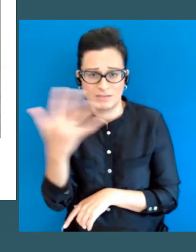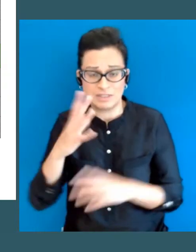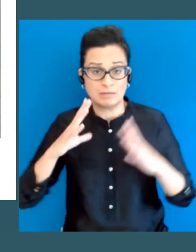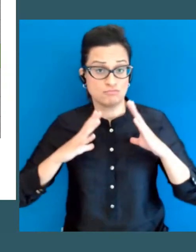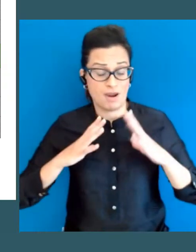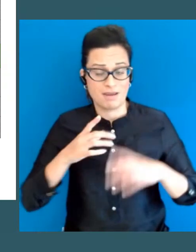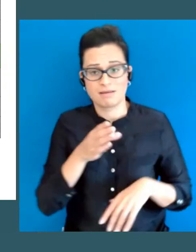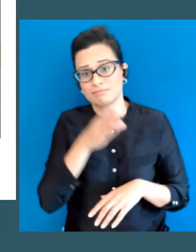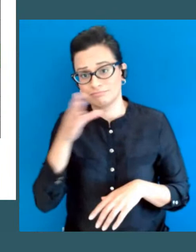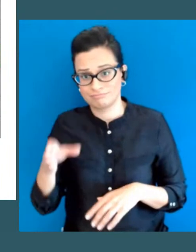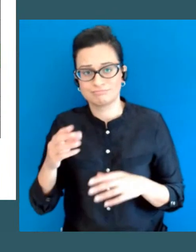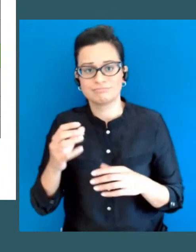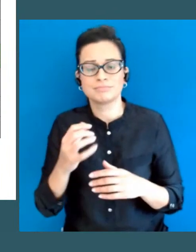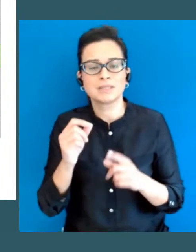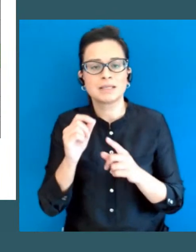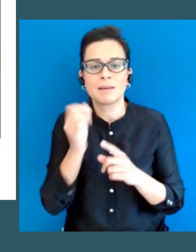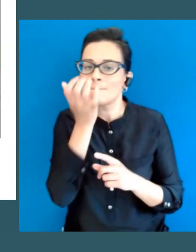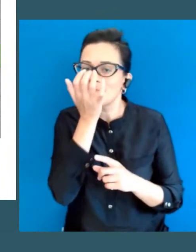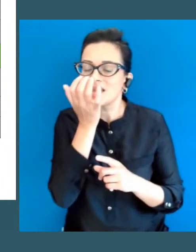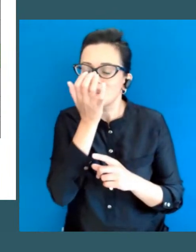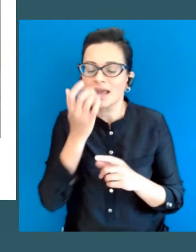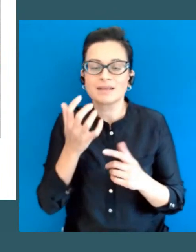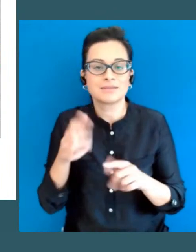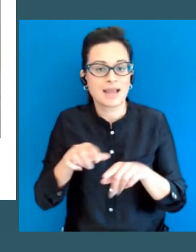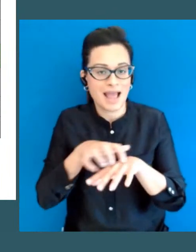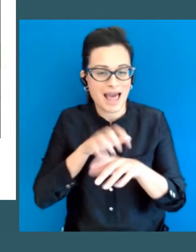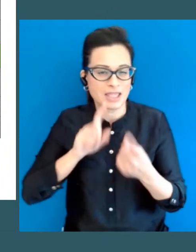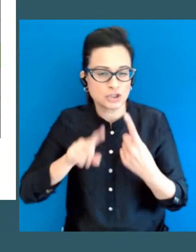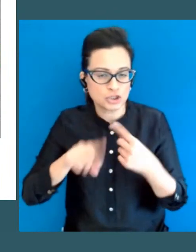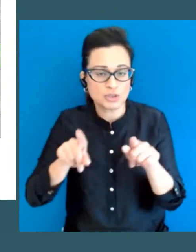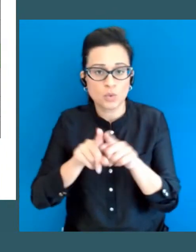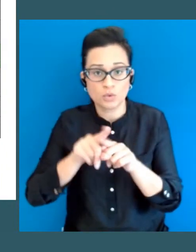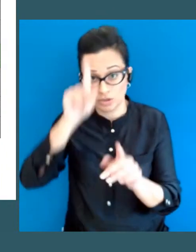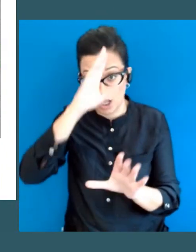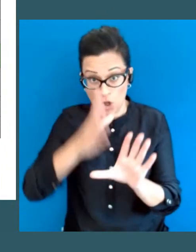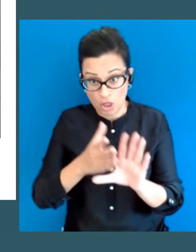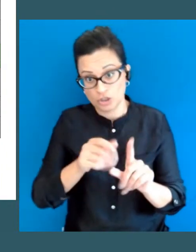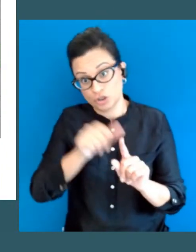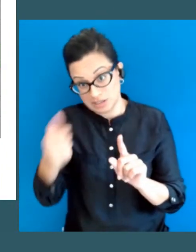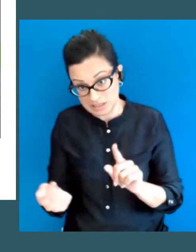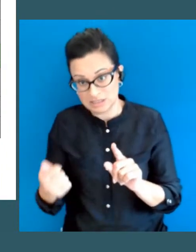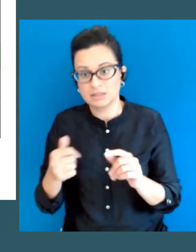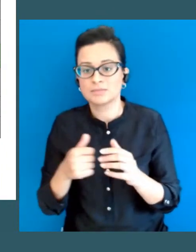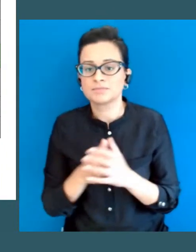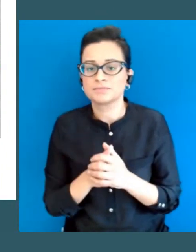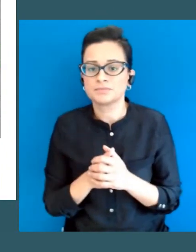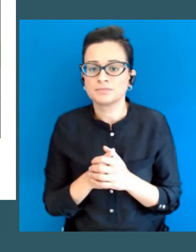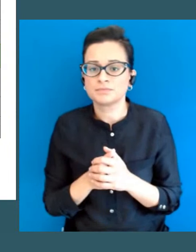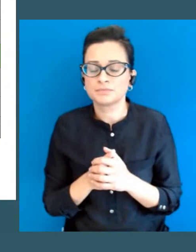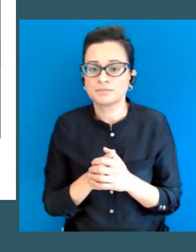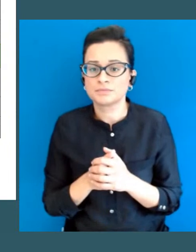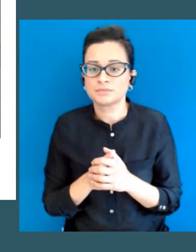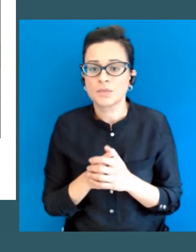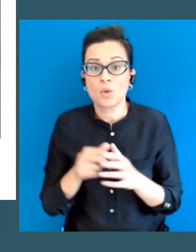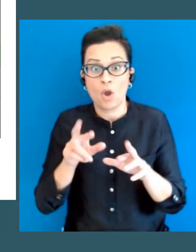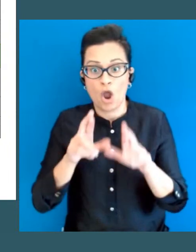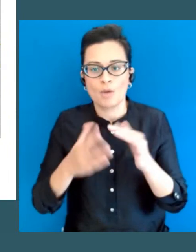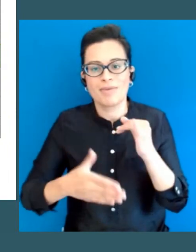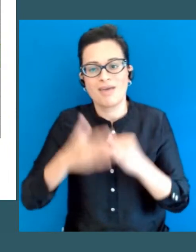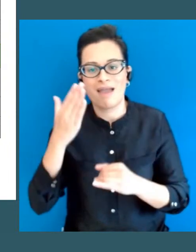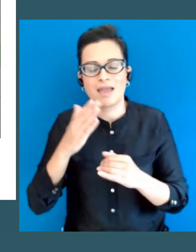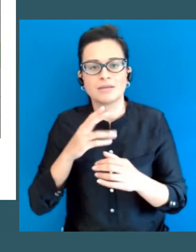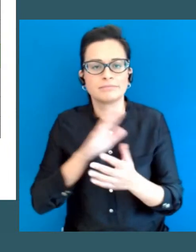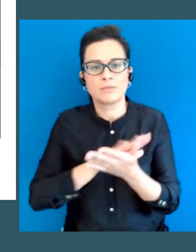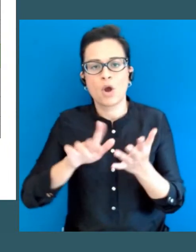peanut allergy and the psychological impact of food allergy after the break, and then at the end, hope on the horizon for food allergy.